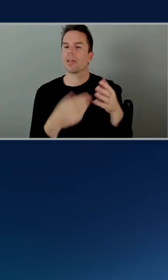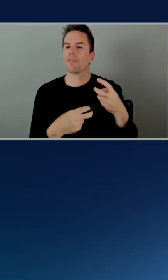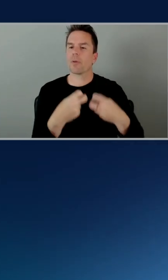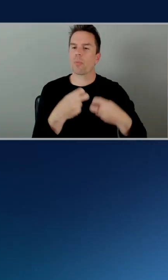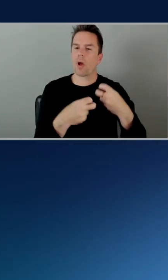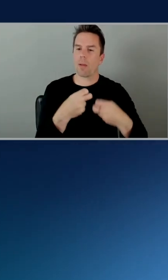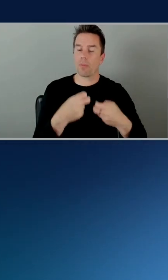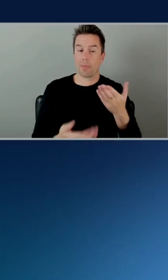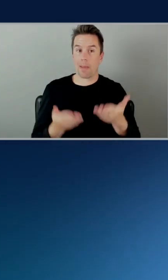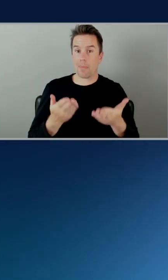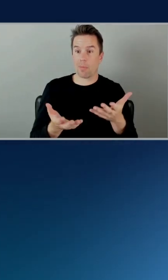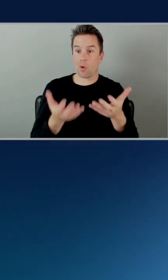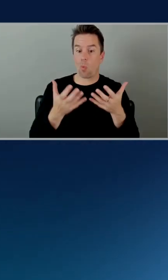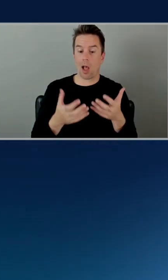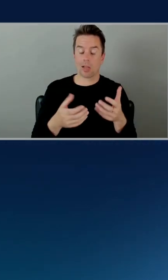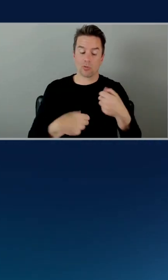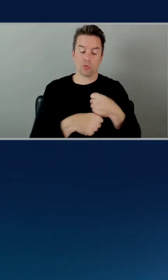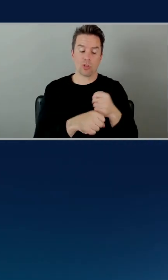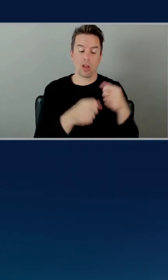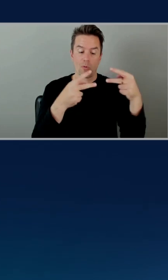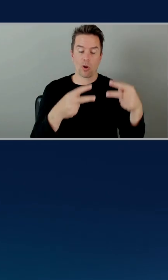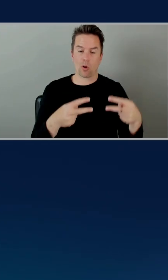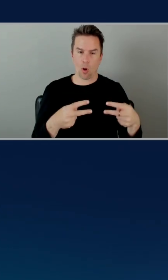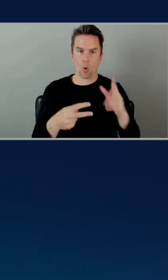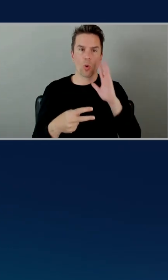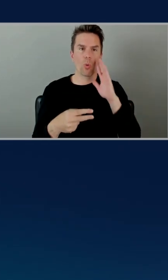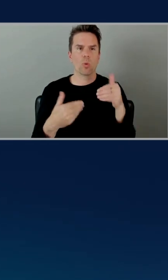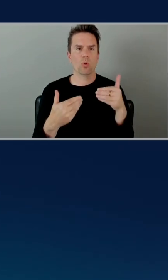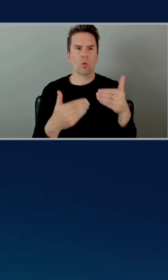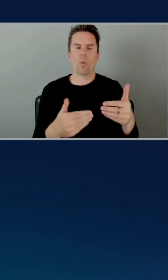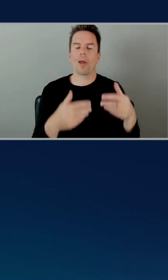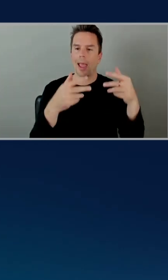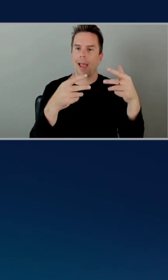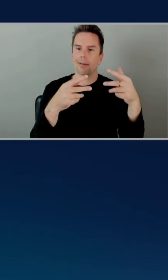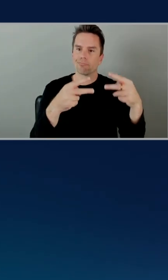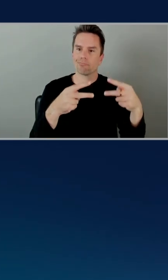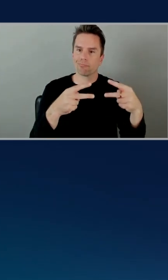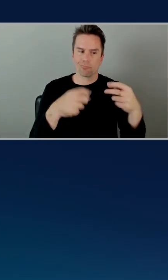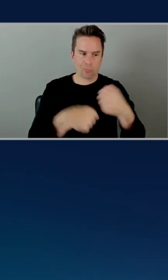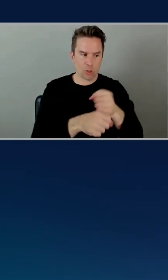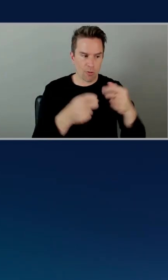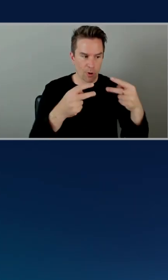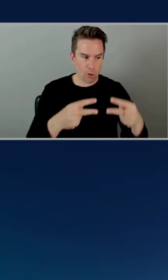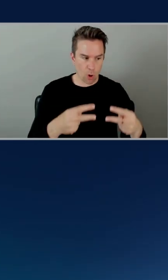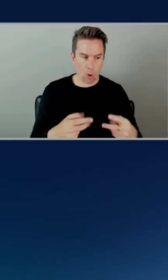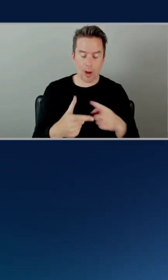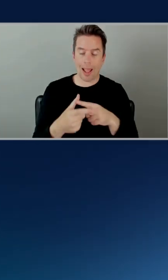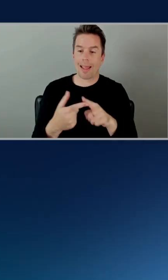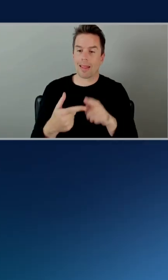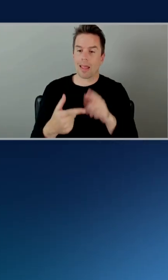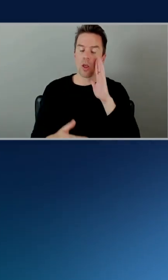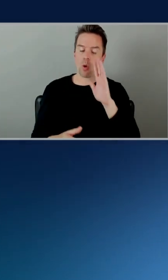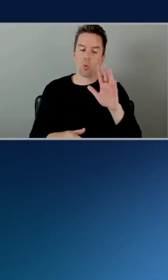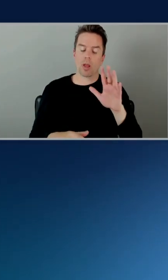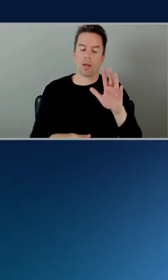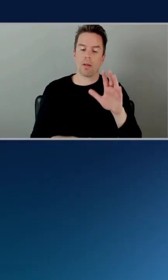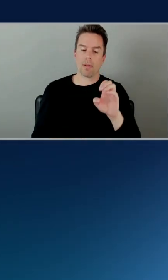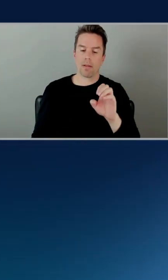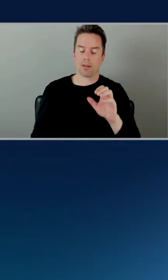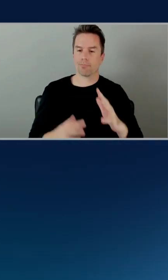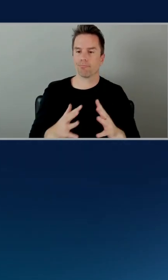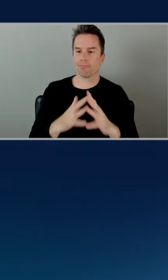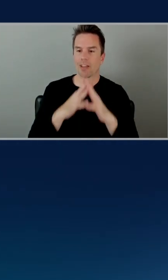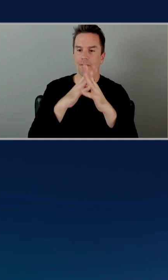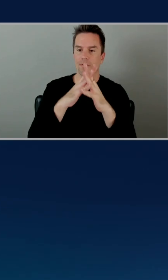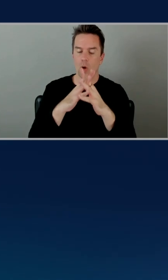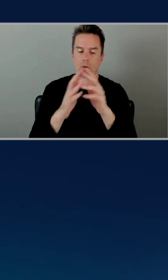it'll generate the code, and then it will invoke a sandbox compute session. Oh,